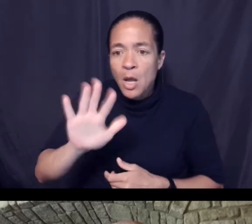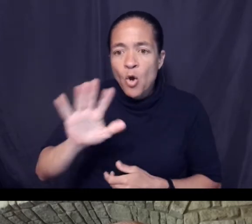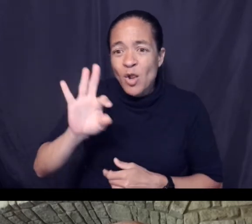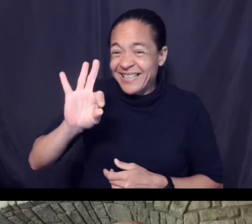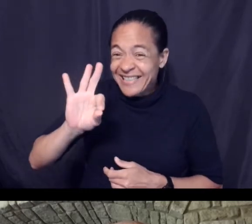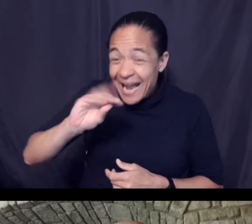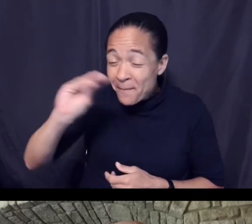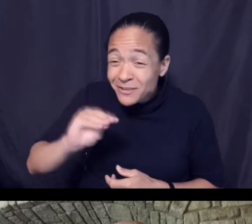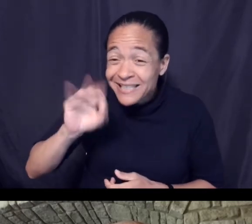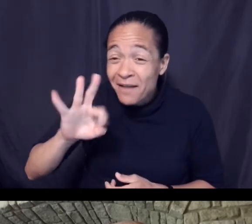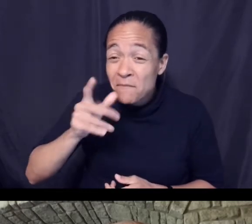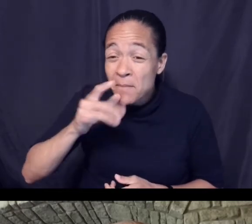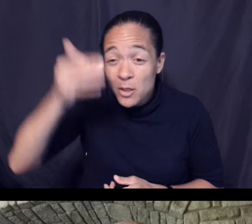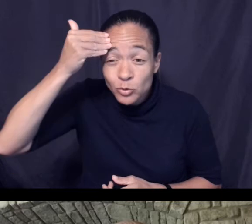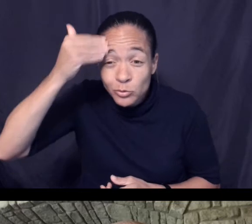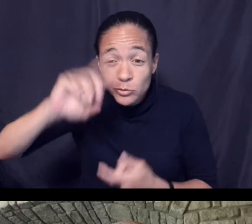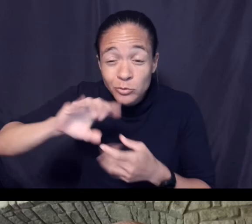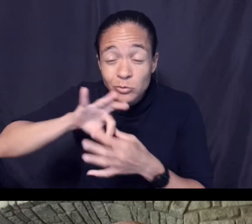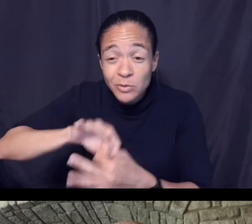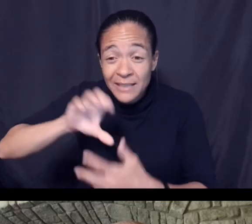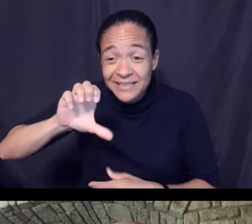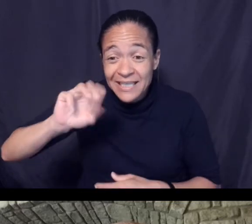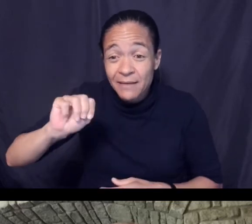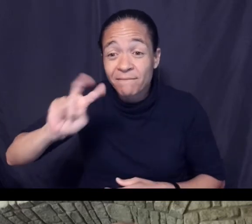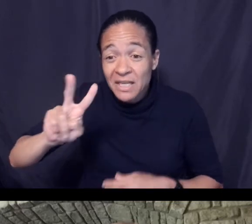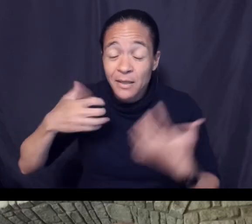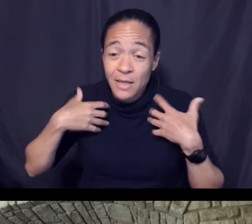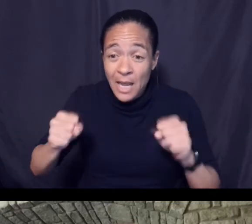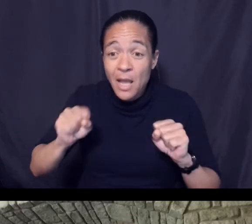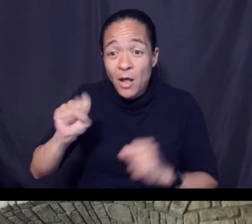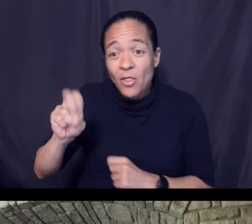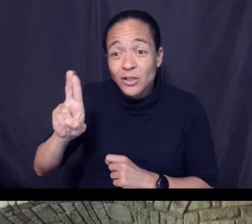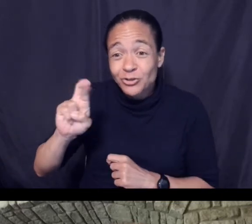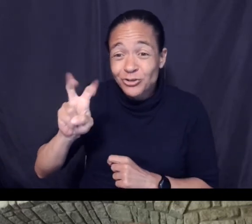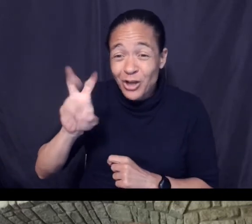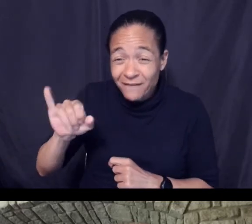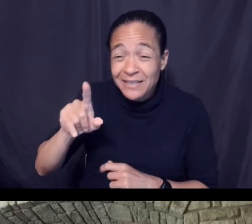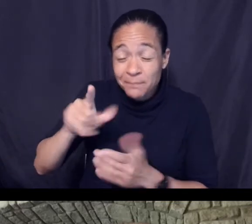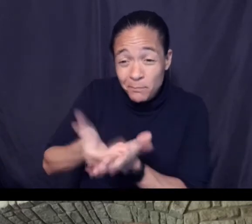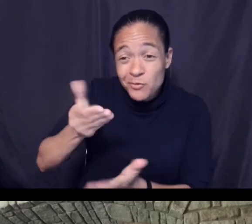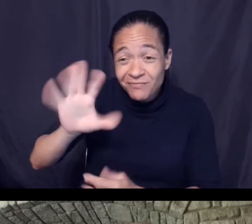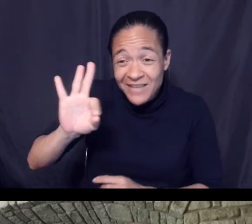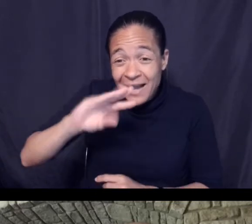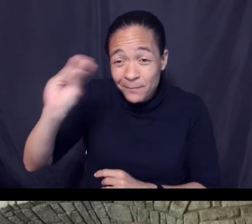mothers possessing knowledge of CMV in a health survey in that